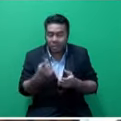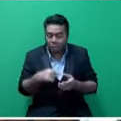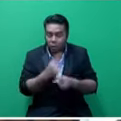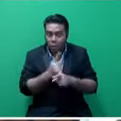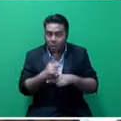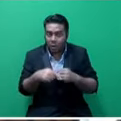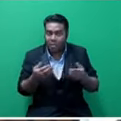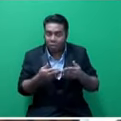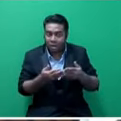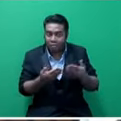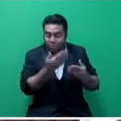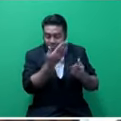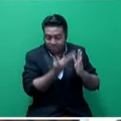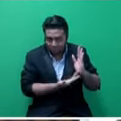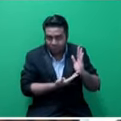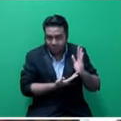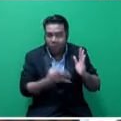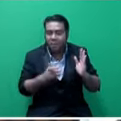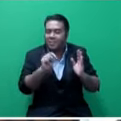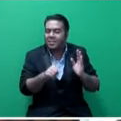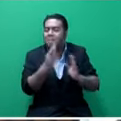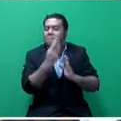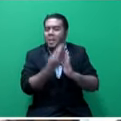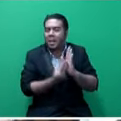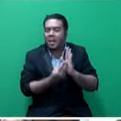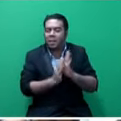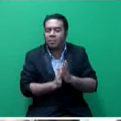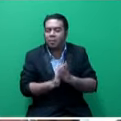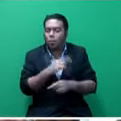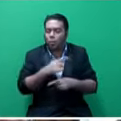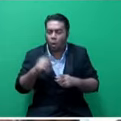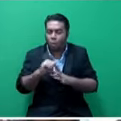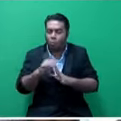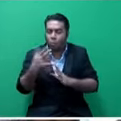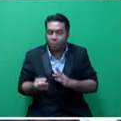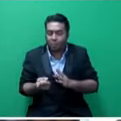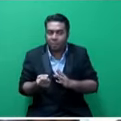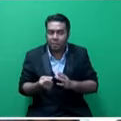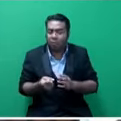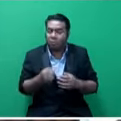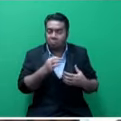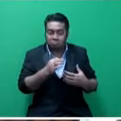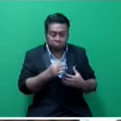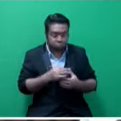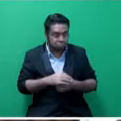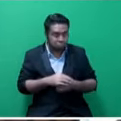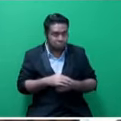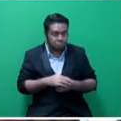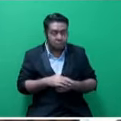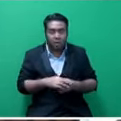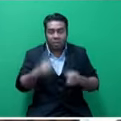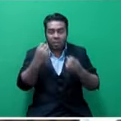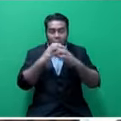in the introduction of this bill, that we also had the benefit of the Council